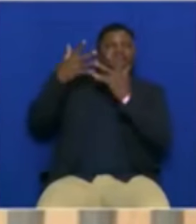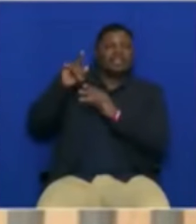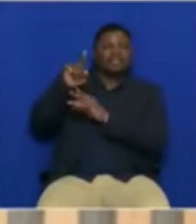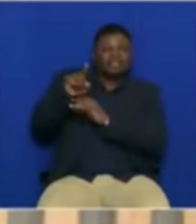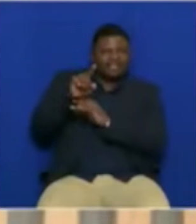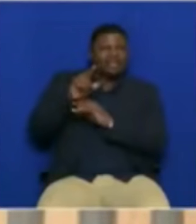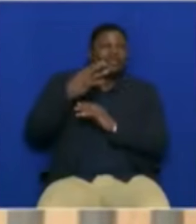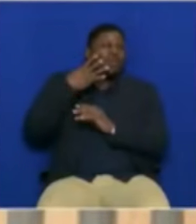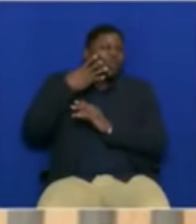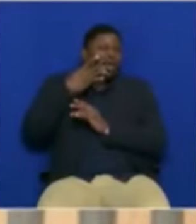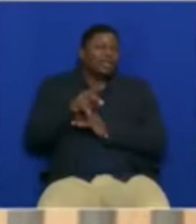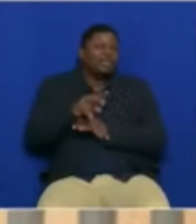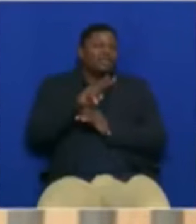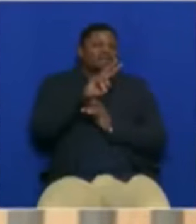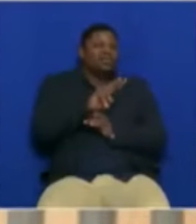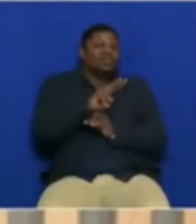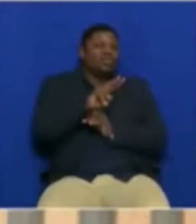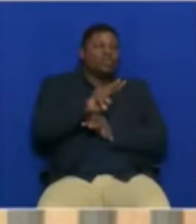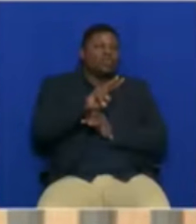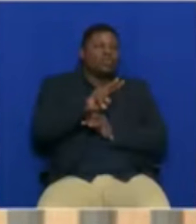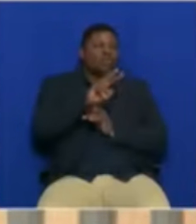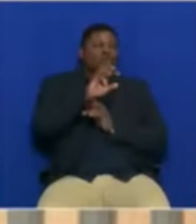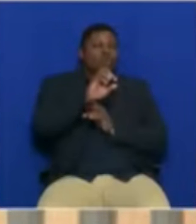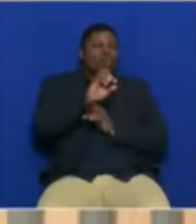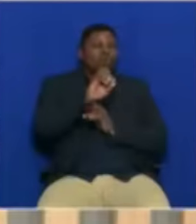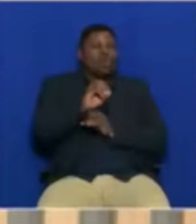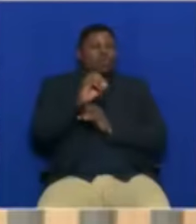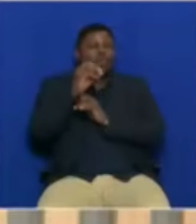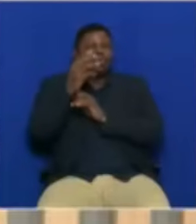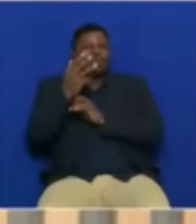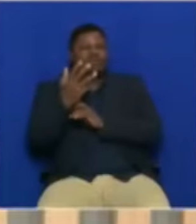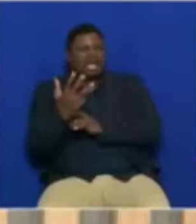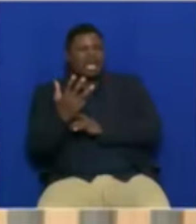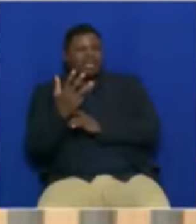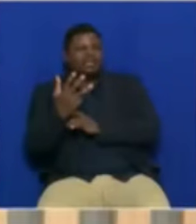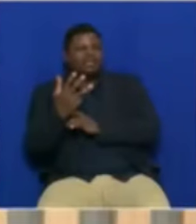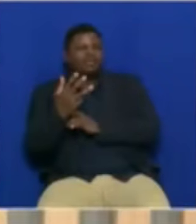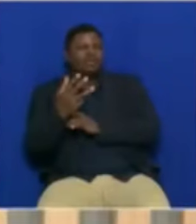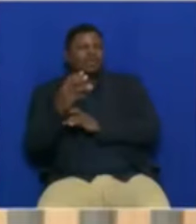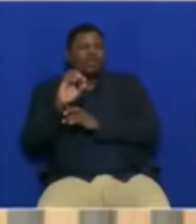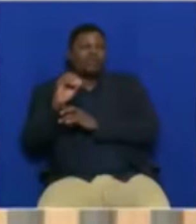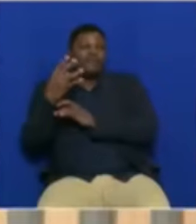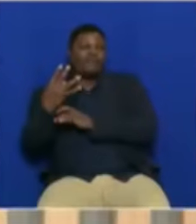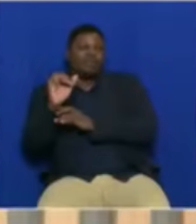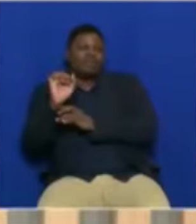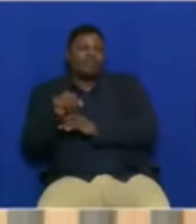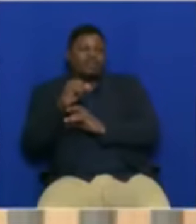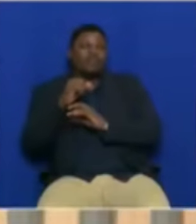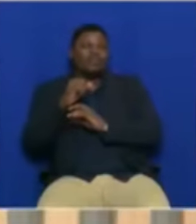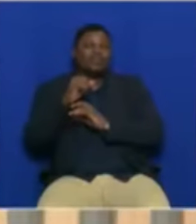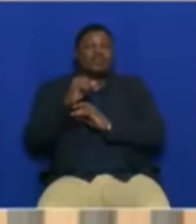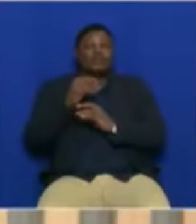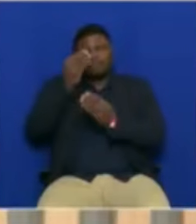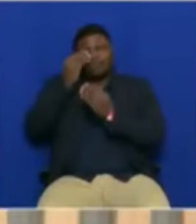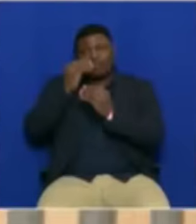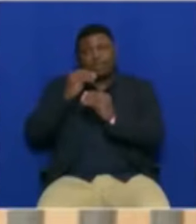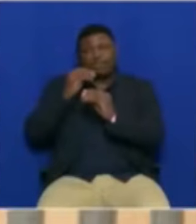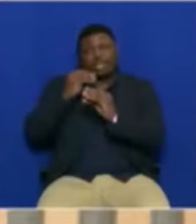And that is addressed to Major General Sibula and Brigadier